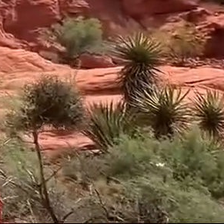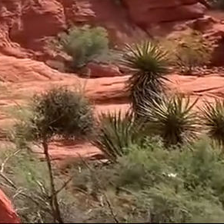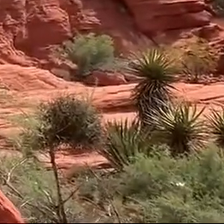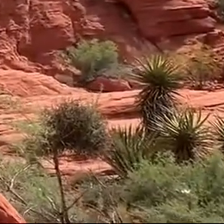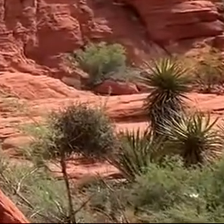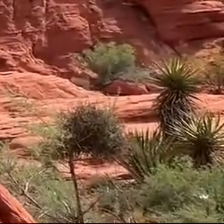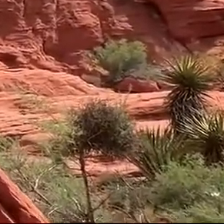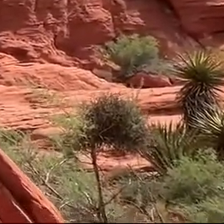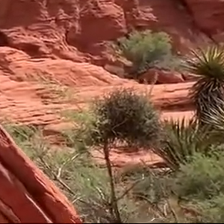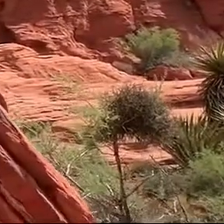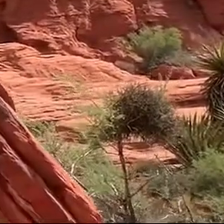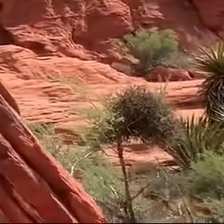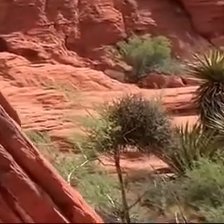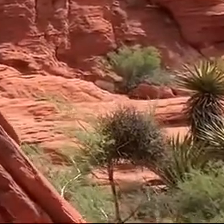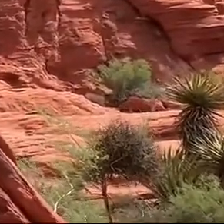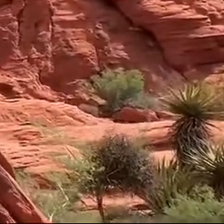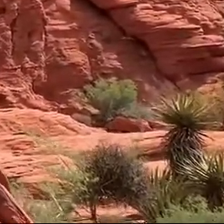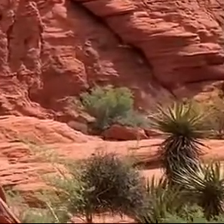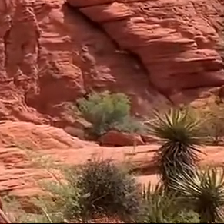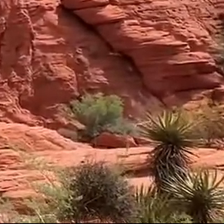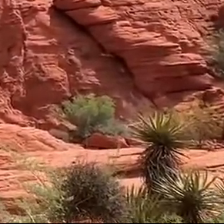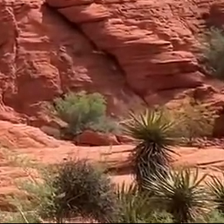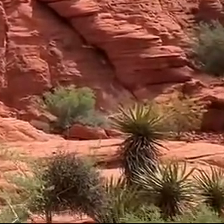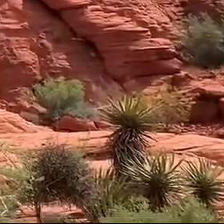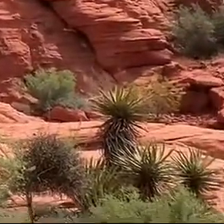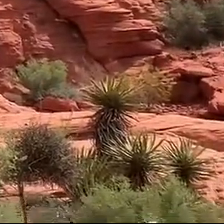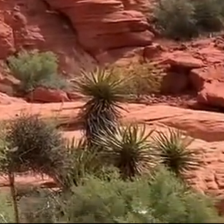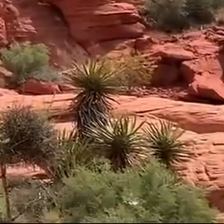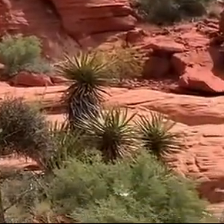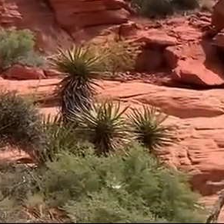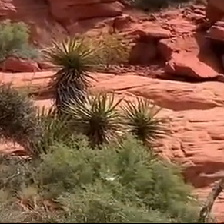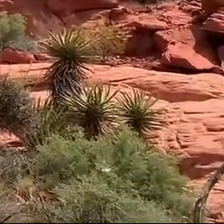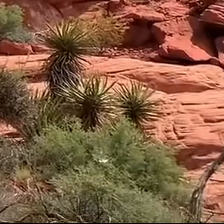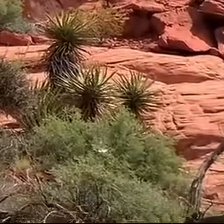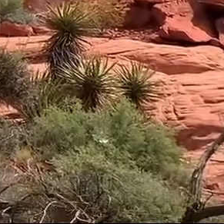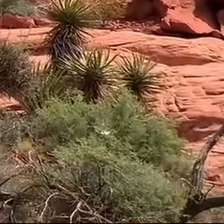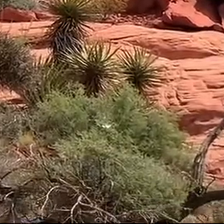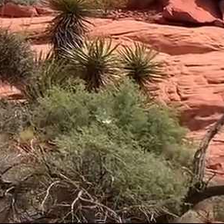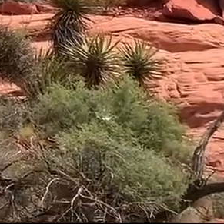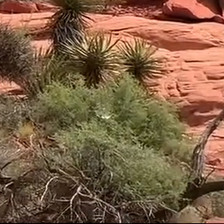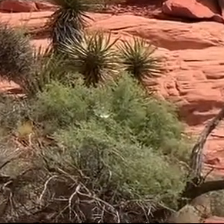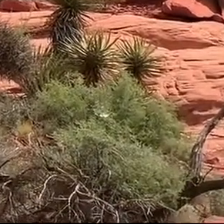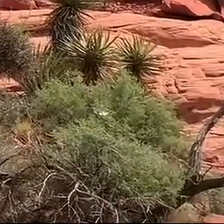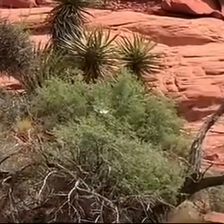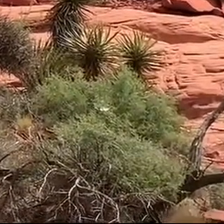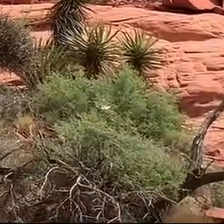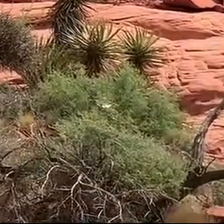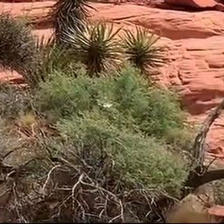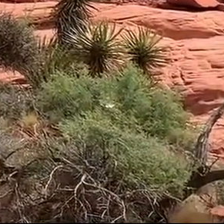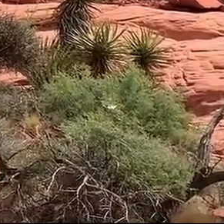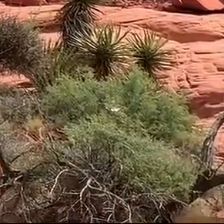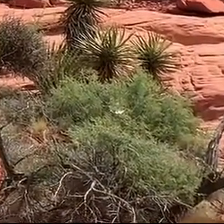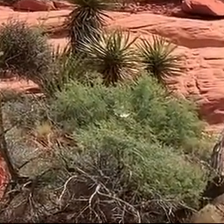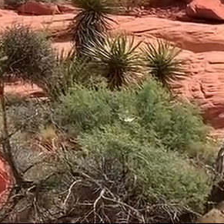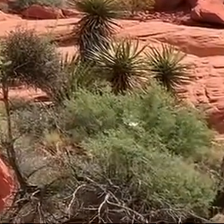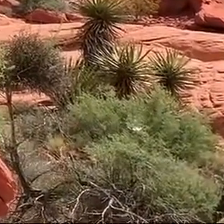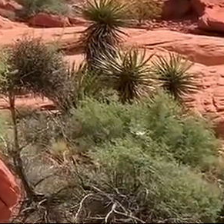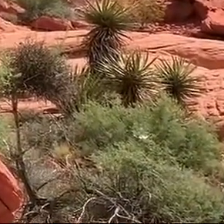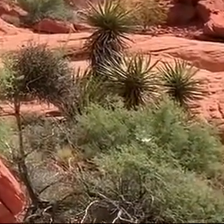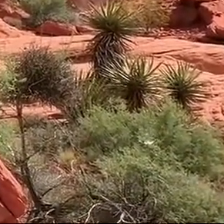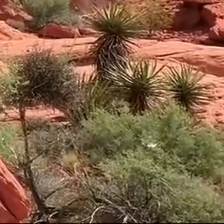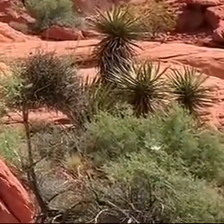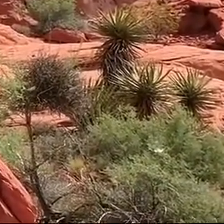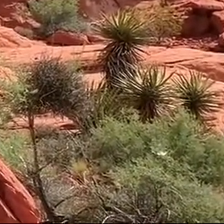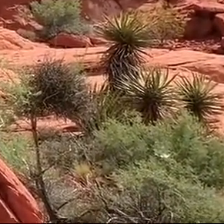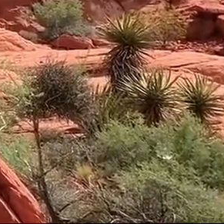Are you ready for VBS? Get ready to celebrate God's monumental love, and we'll be learning all about God's